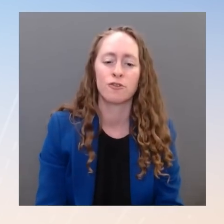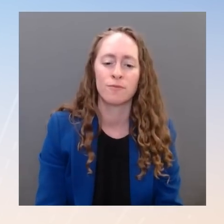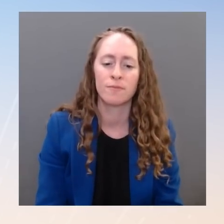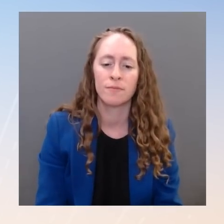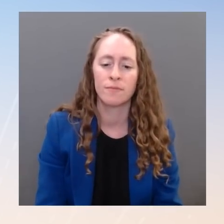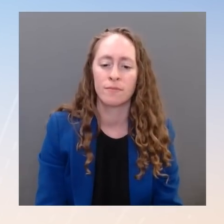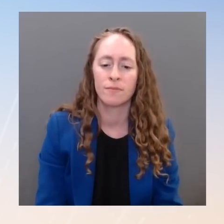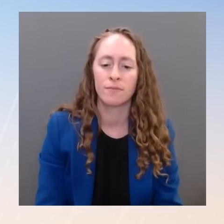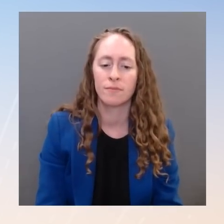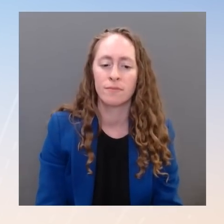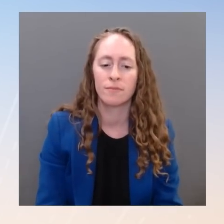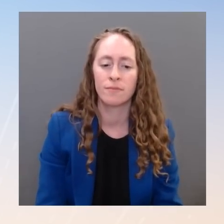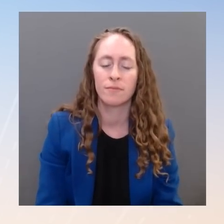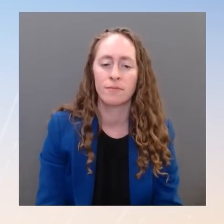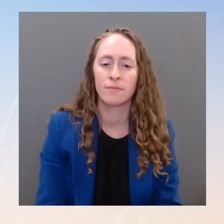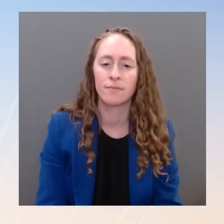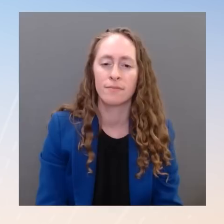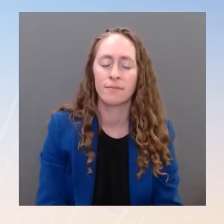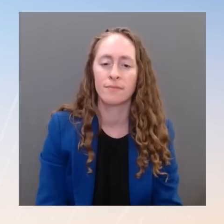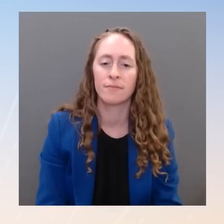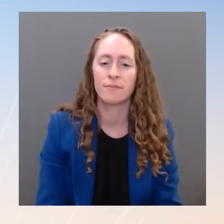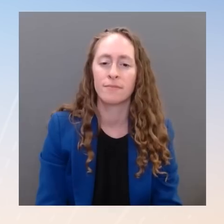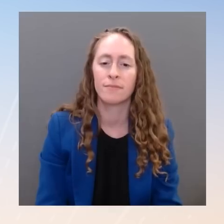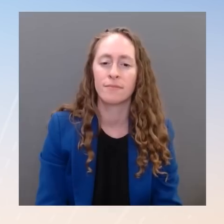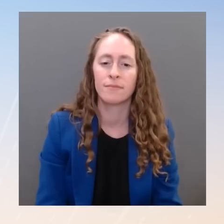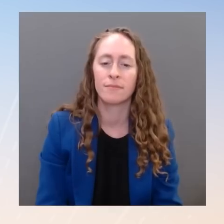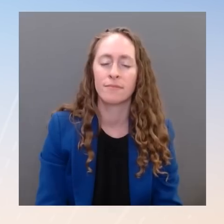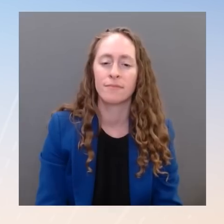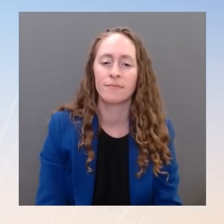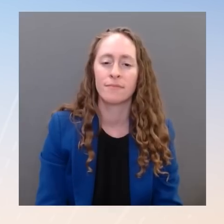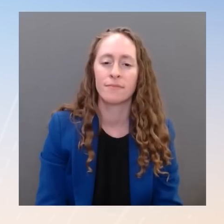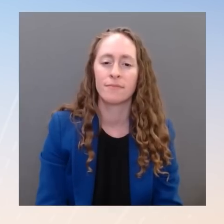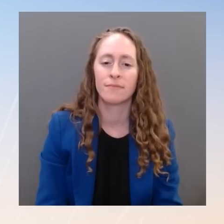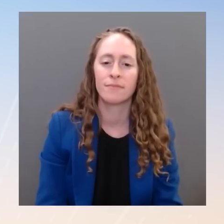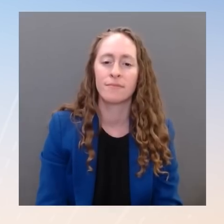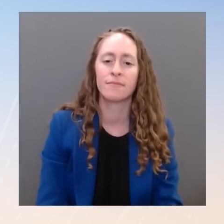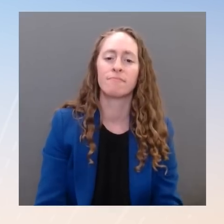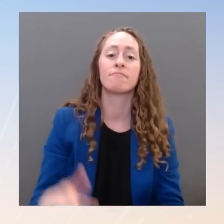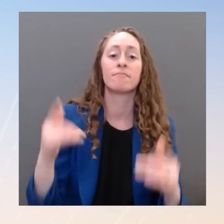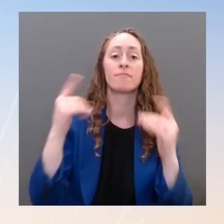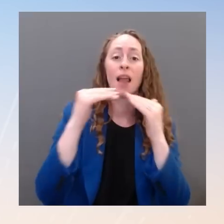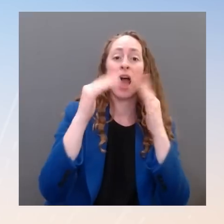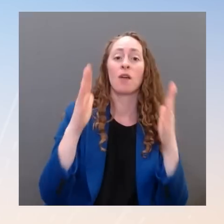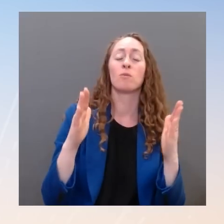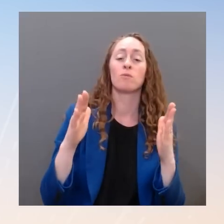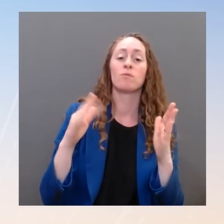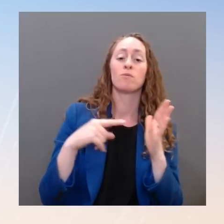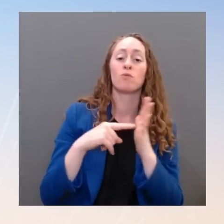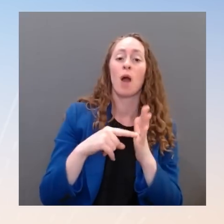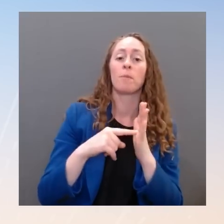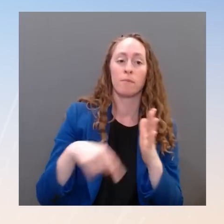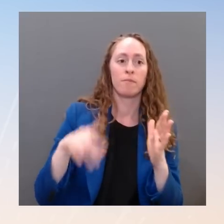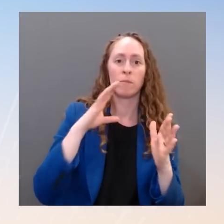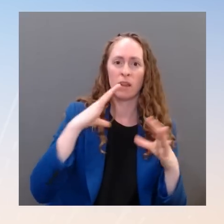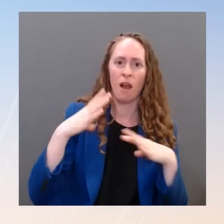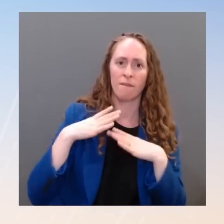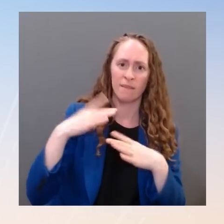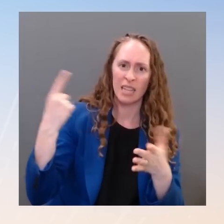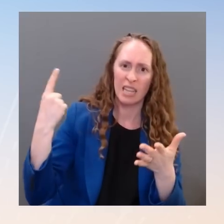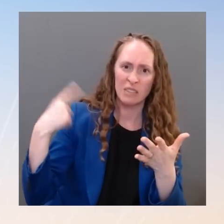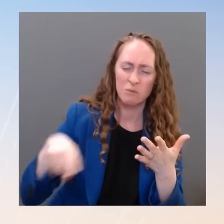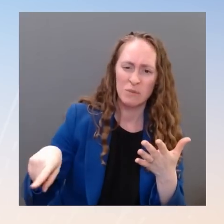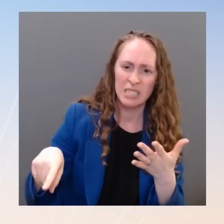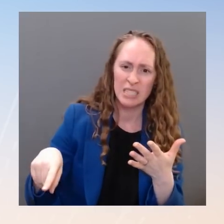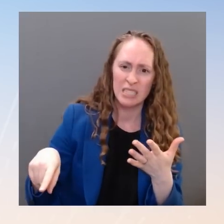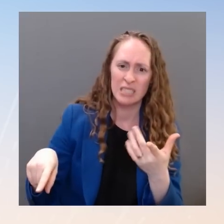do you see this playing out legislatively in the quick that you needed it to do? Well, this is something, now that we've put the proposal forward and put